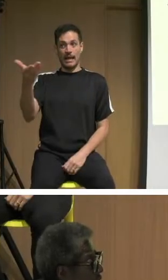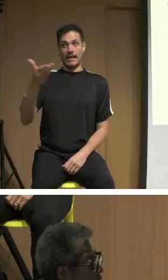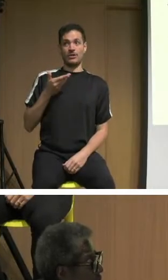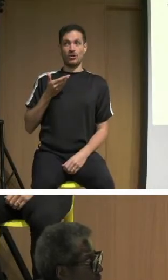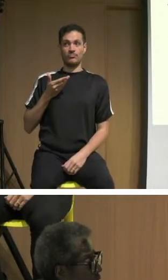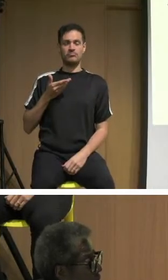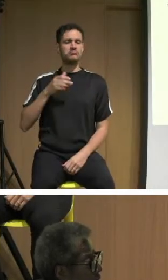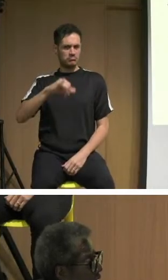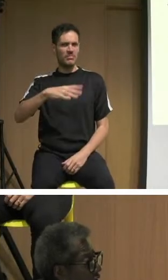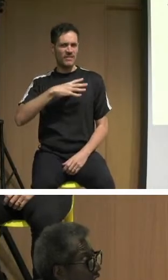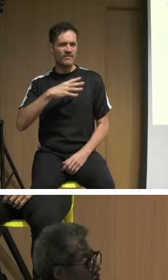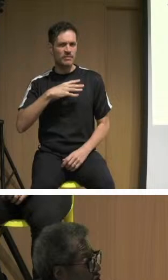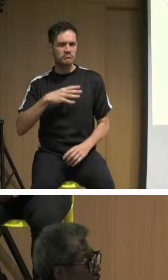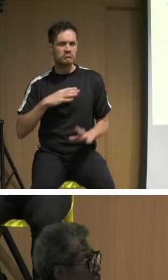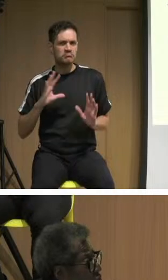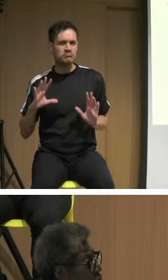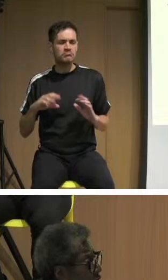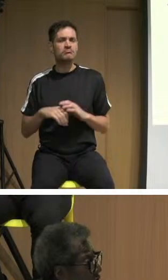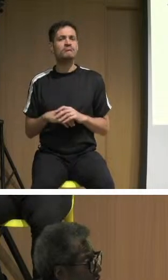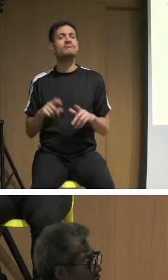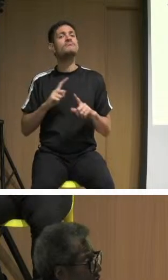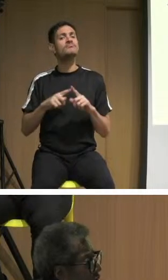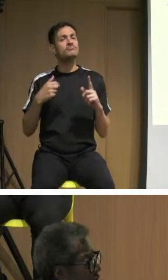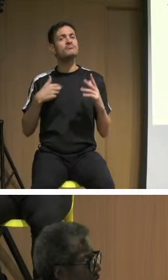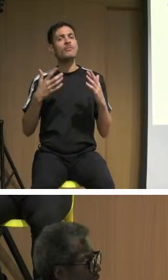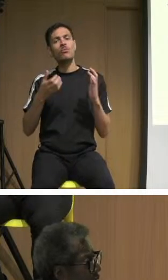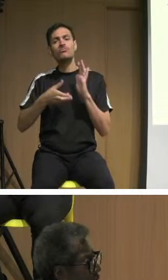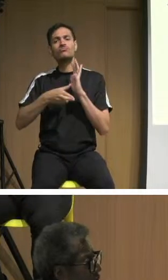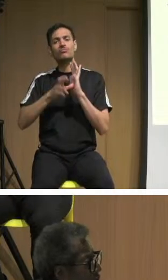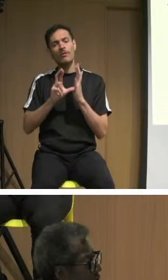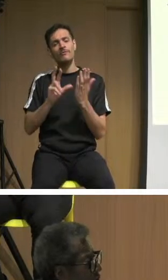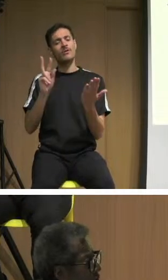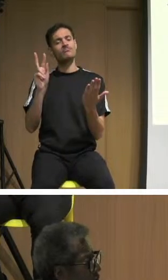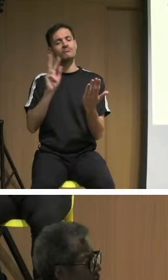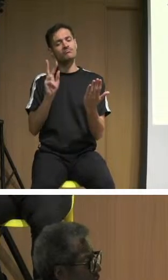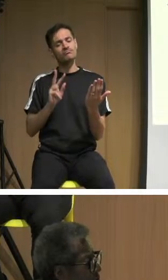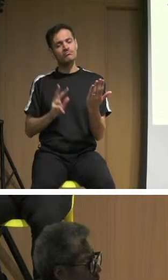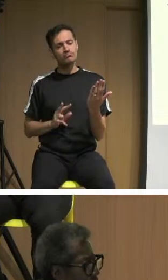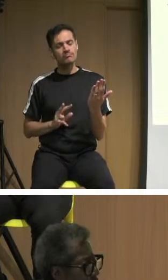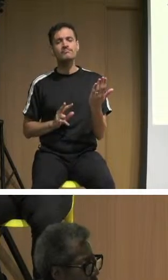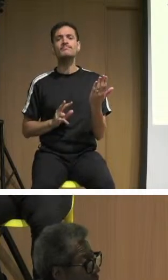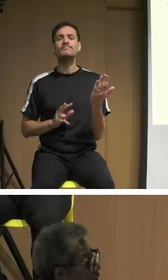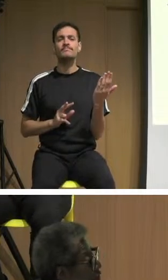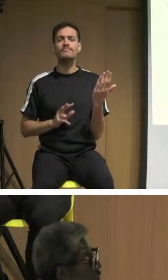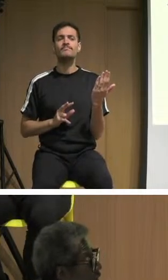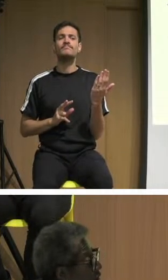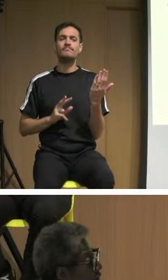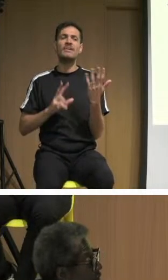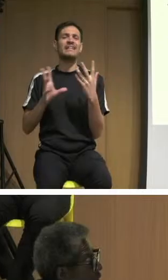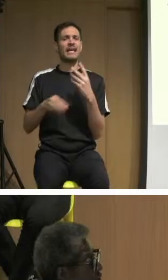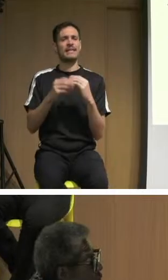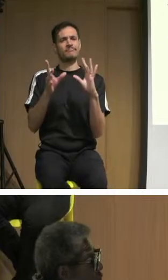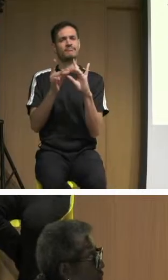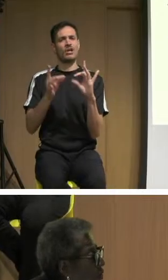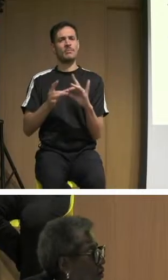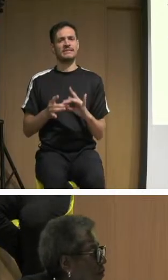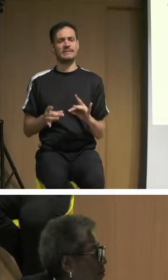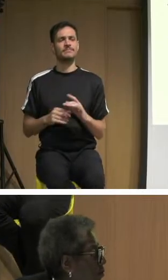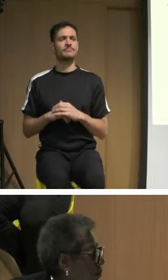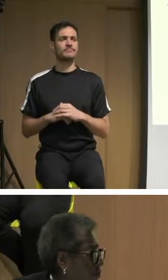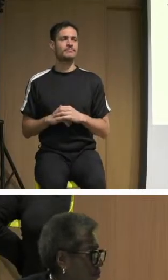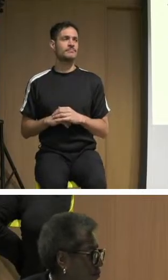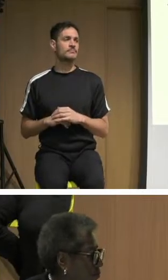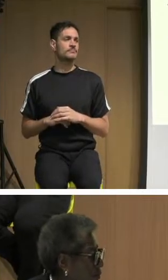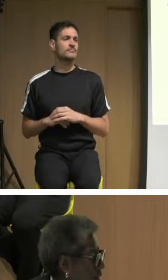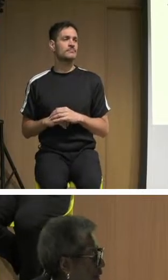fine. But I'd like to go through it and add, some commentary of my own.